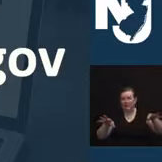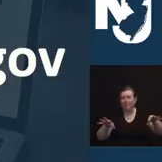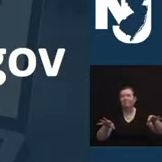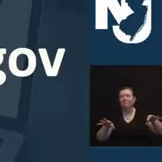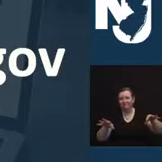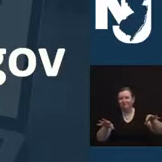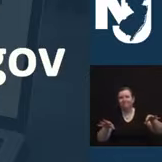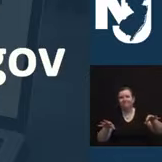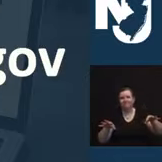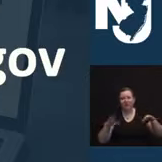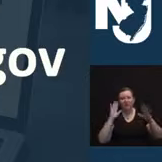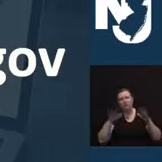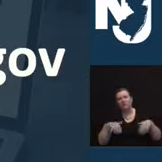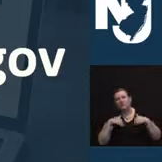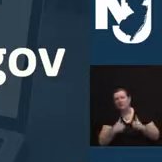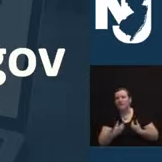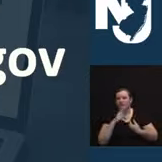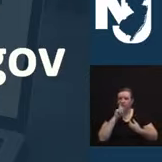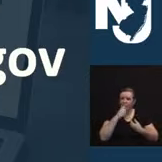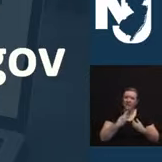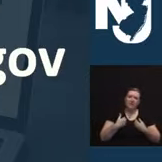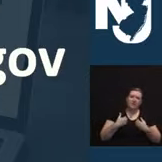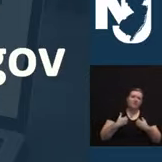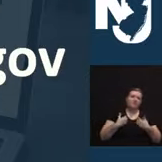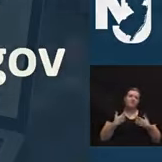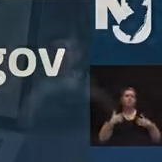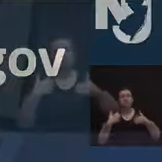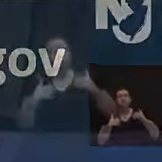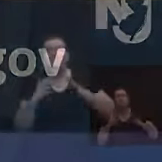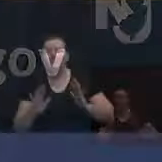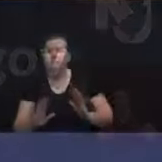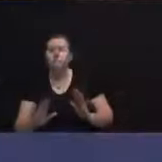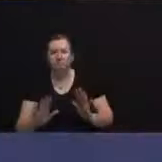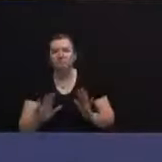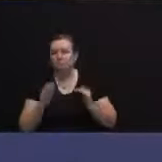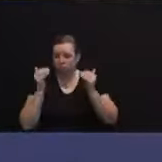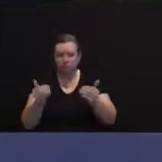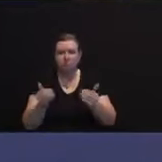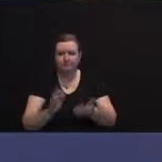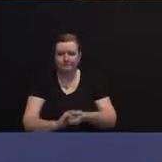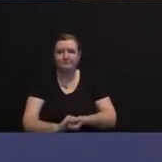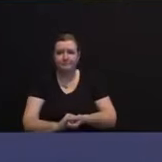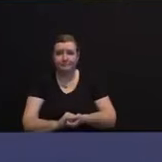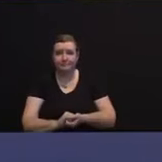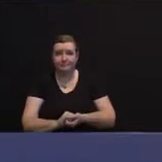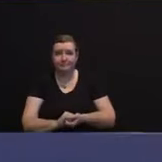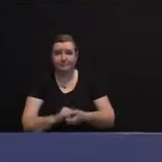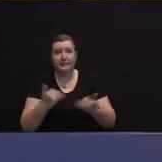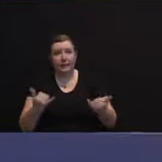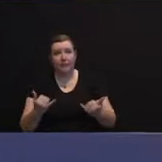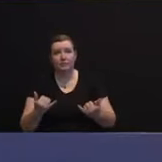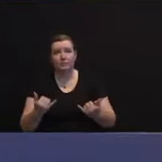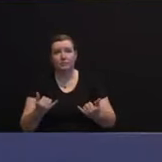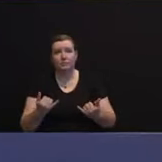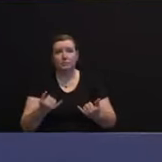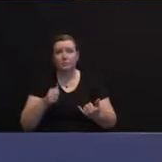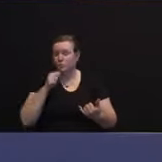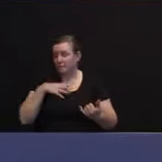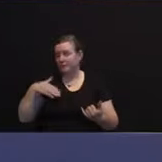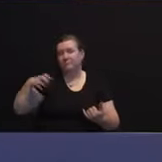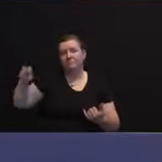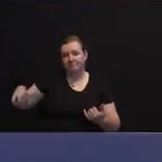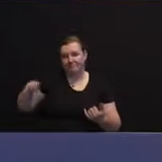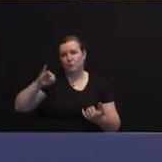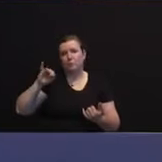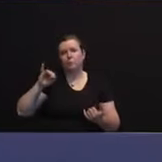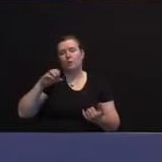to protect every single life that we can. With that, please help me welcome the woman to my right, the woman who needs no introduction, the Commissioner